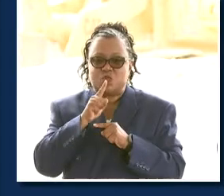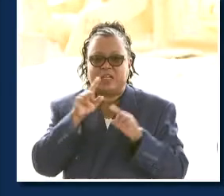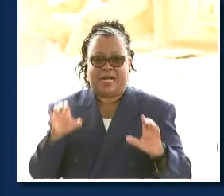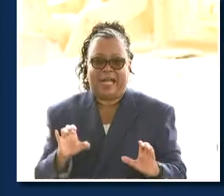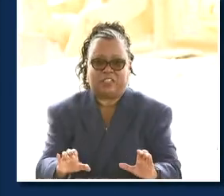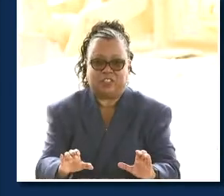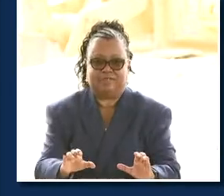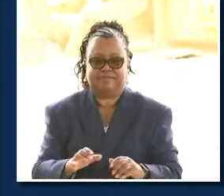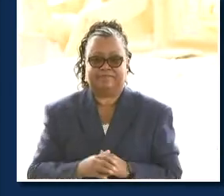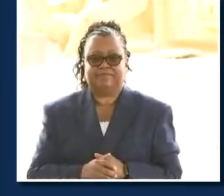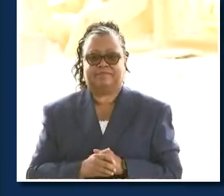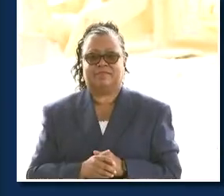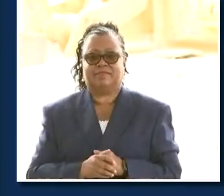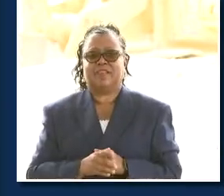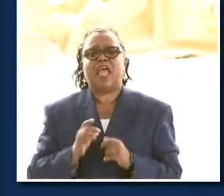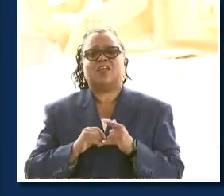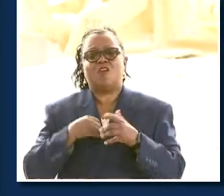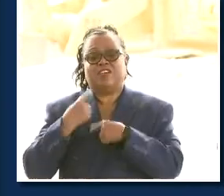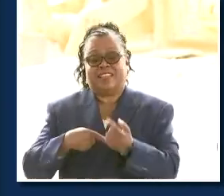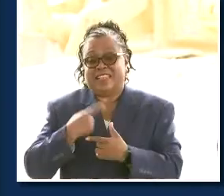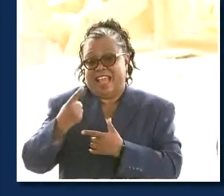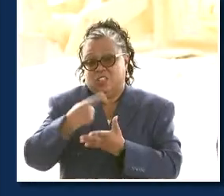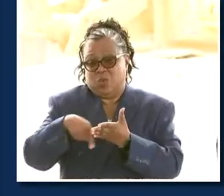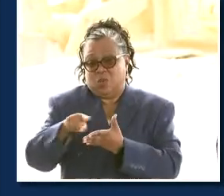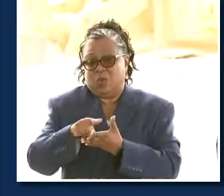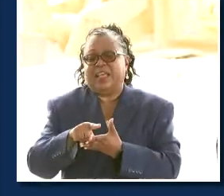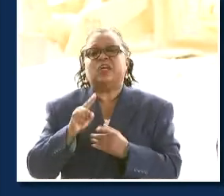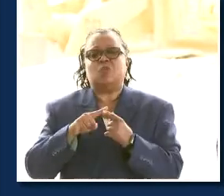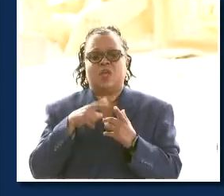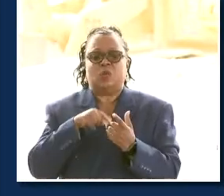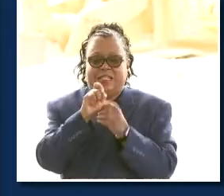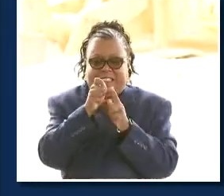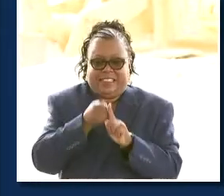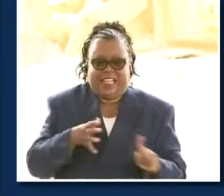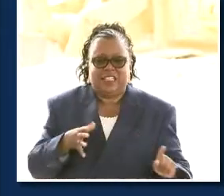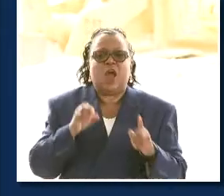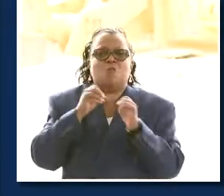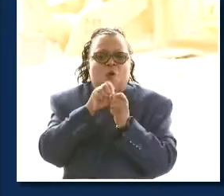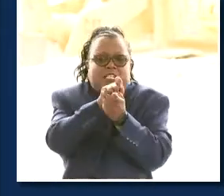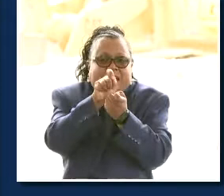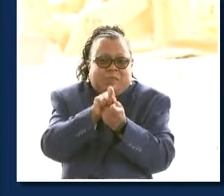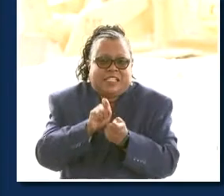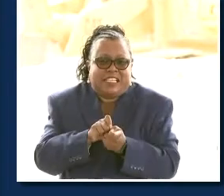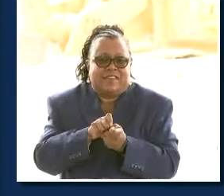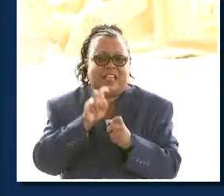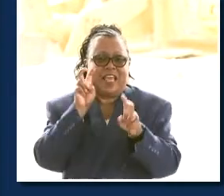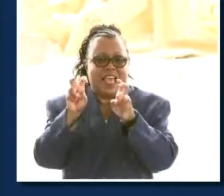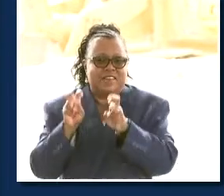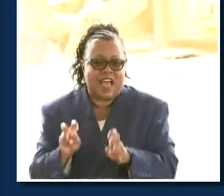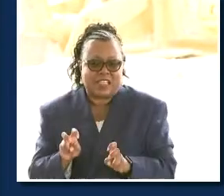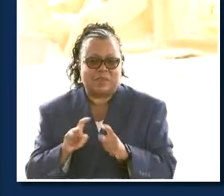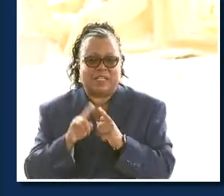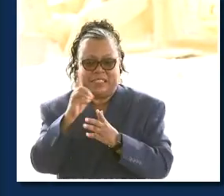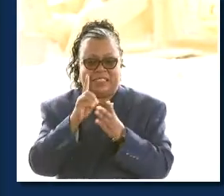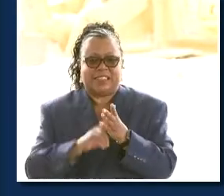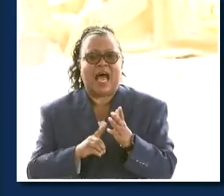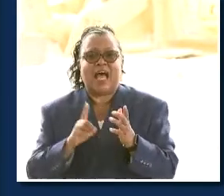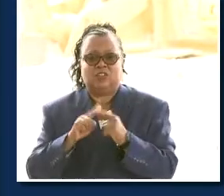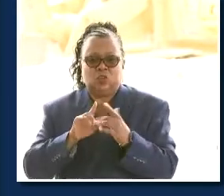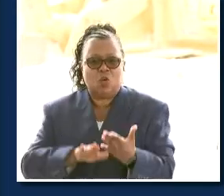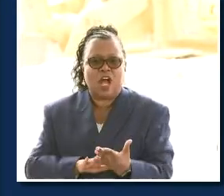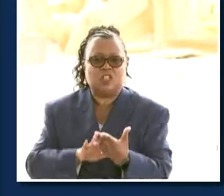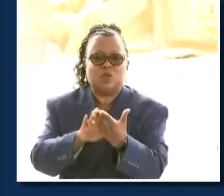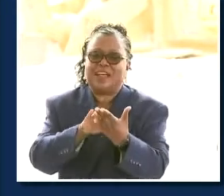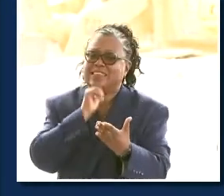actions. And over the course of the next week, we will detail even more specific investments designed to